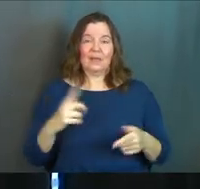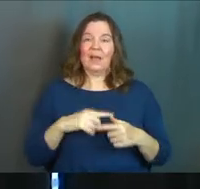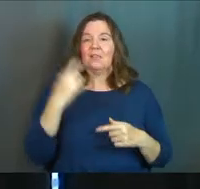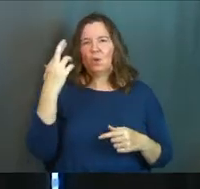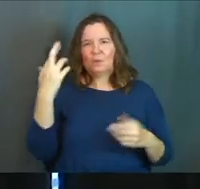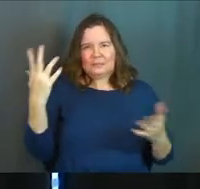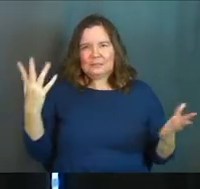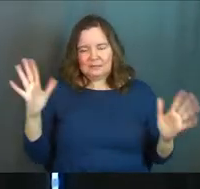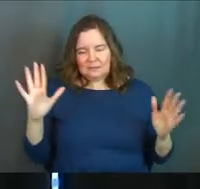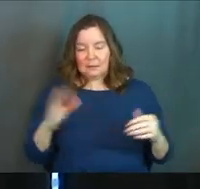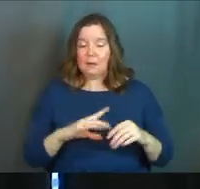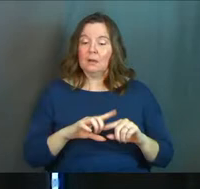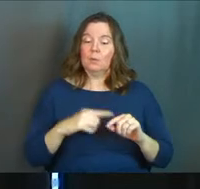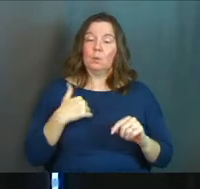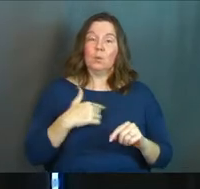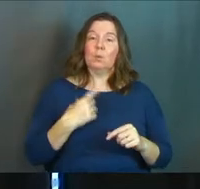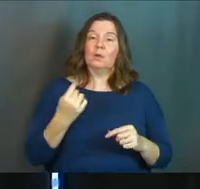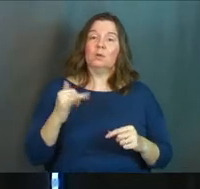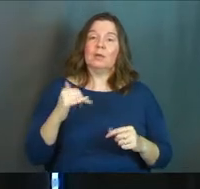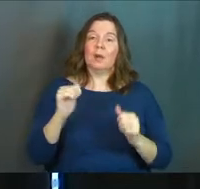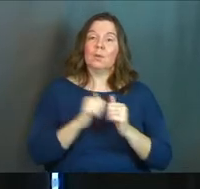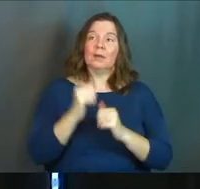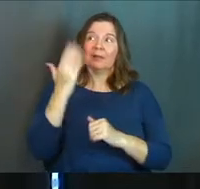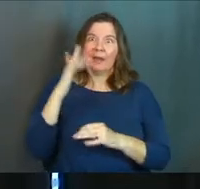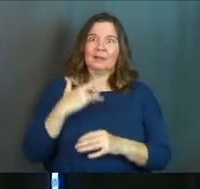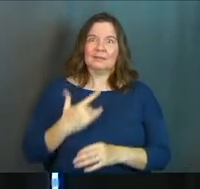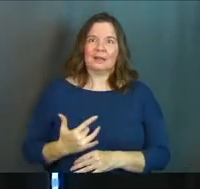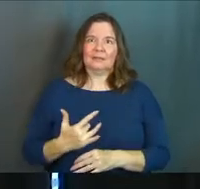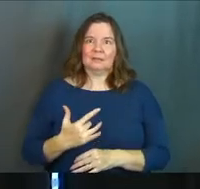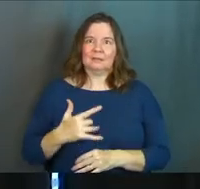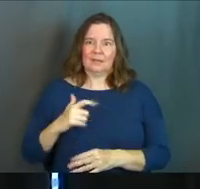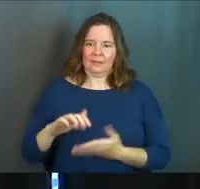And there's reasons. We do that with God.